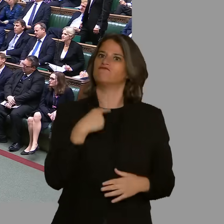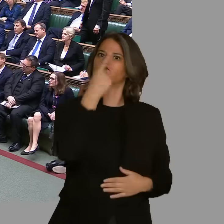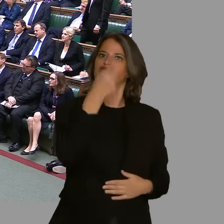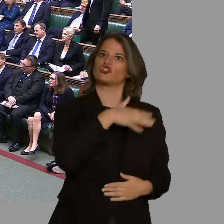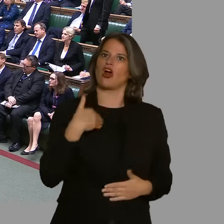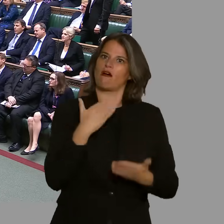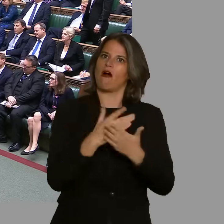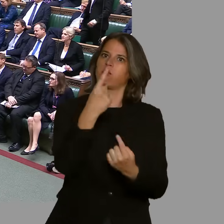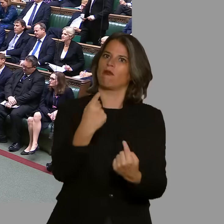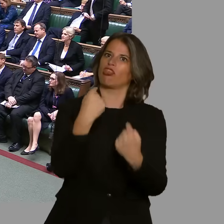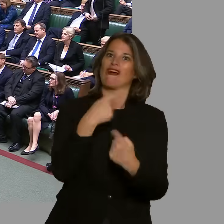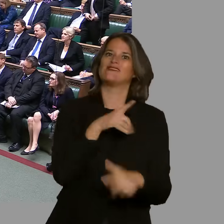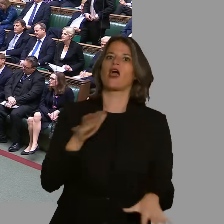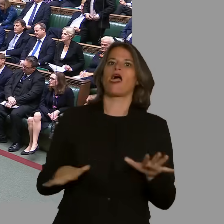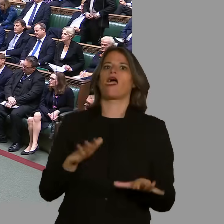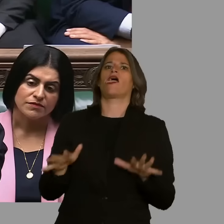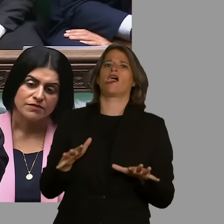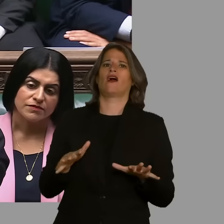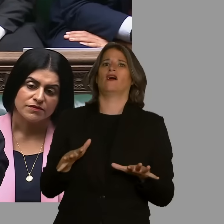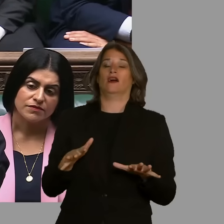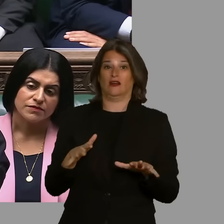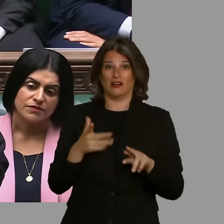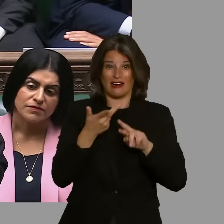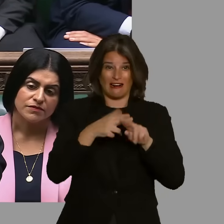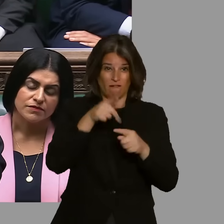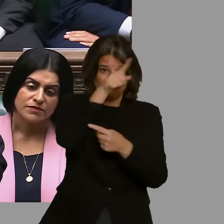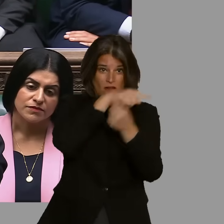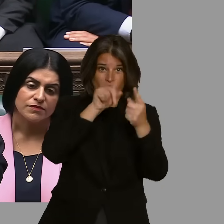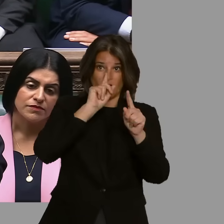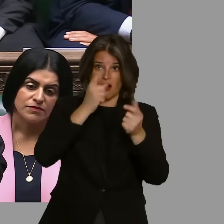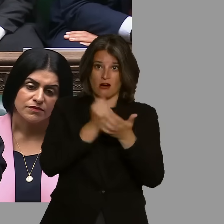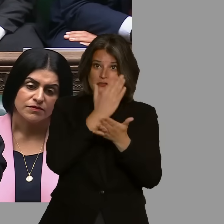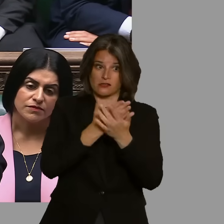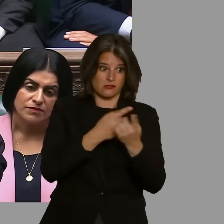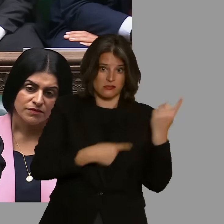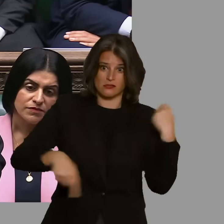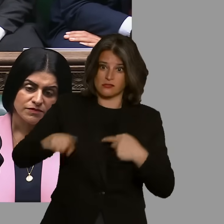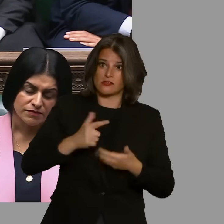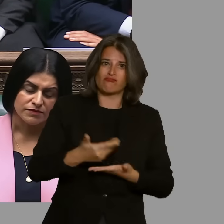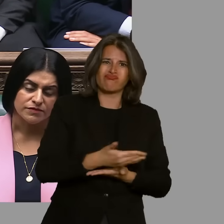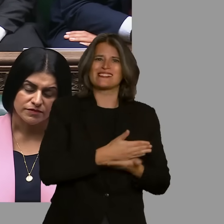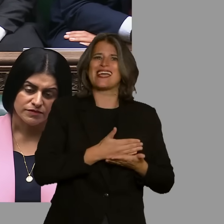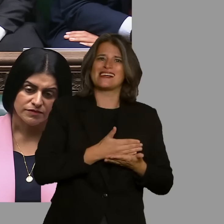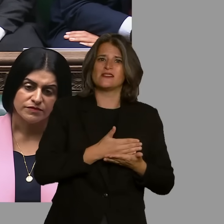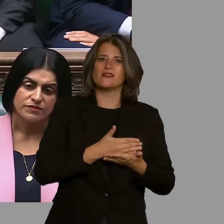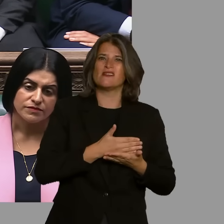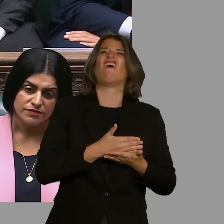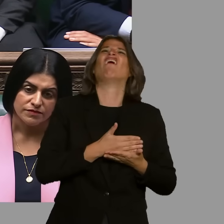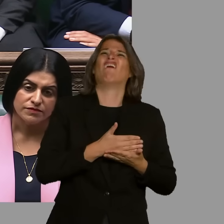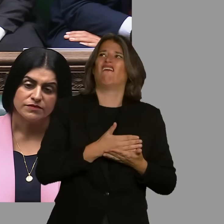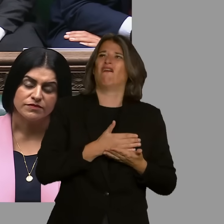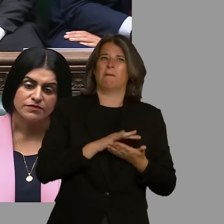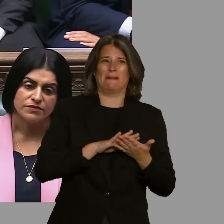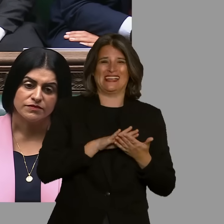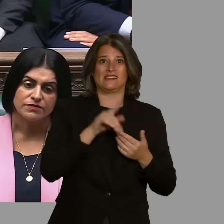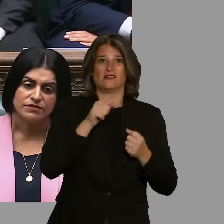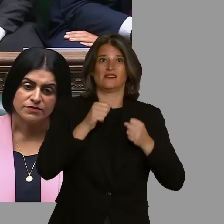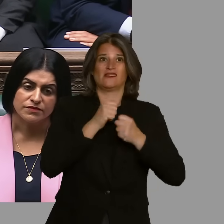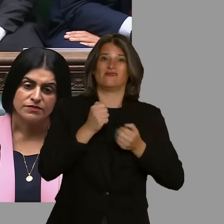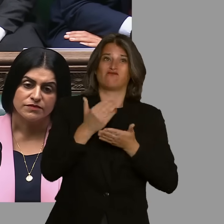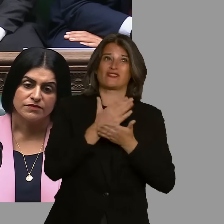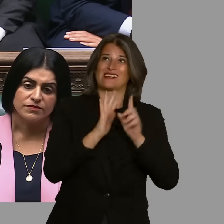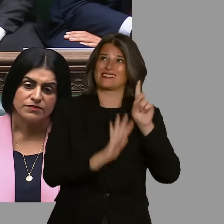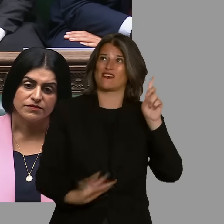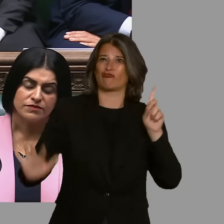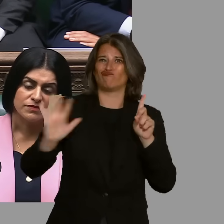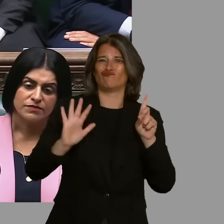The case did not proceed because the policy of the past government did not meet the test that was necessary.